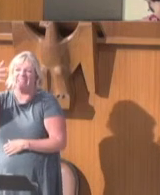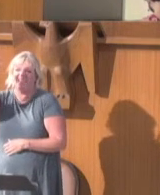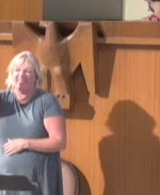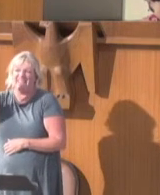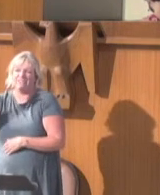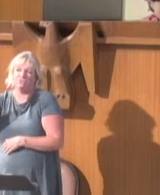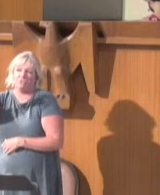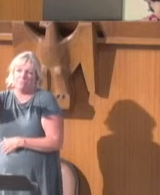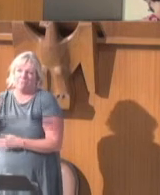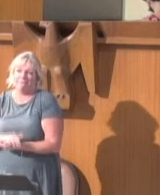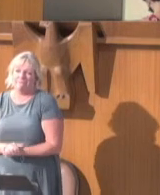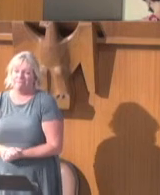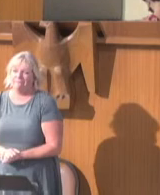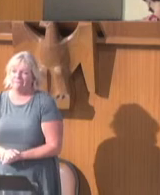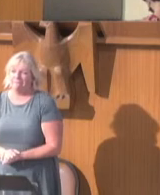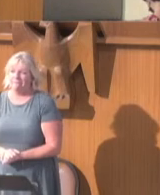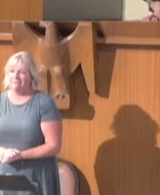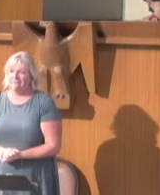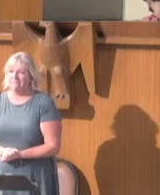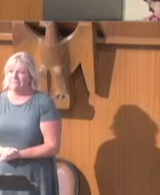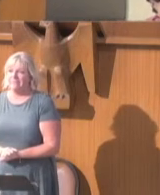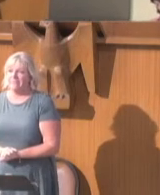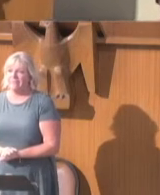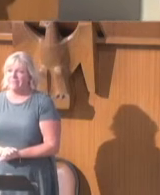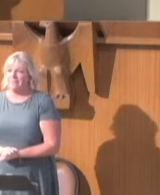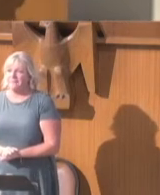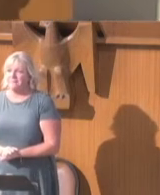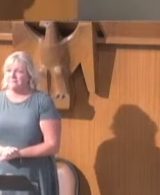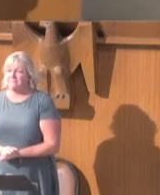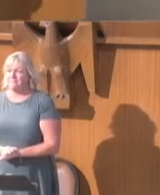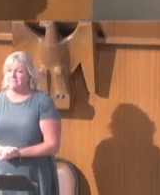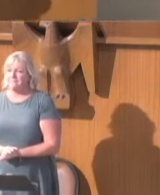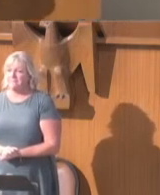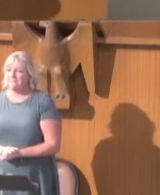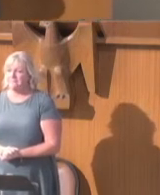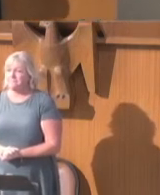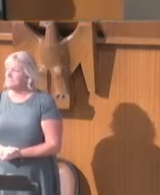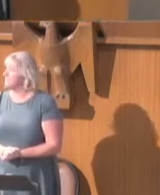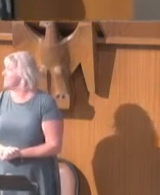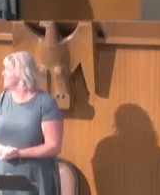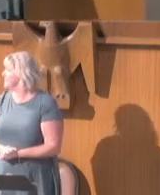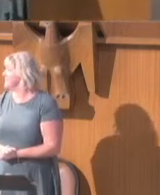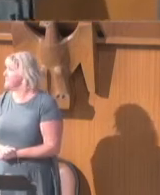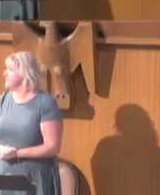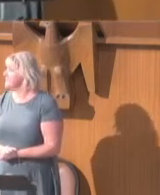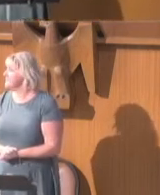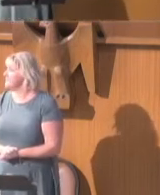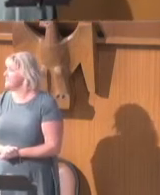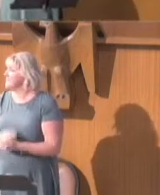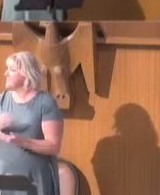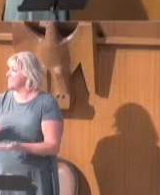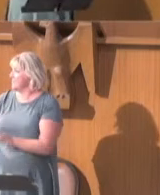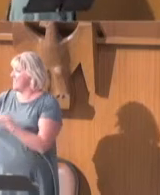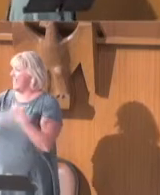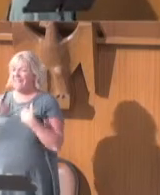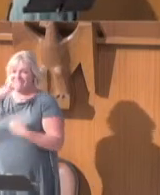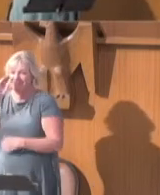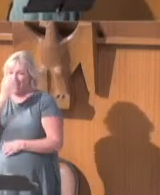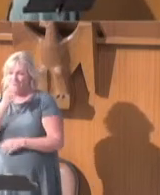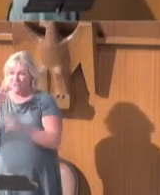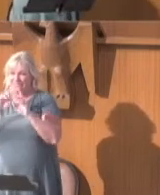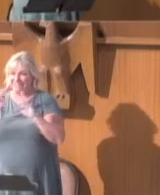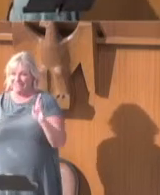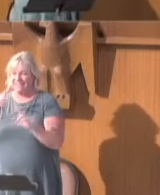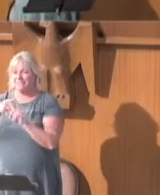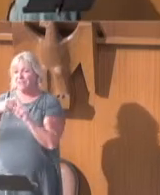way out. Again, do we have, is Susan? Yes, we have some flowers for you from